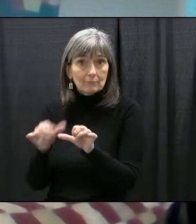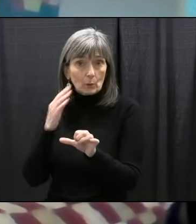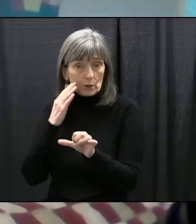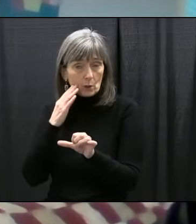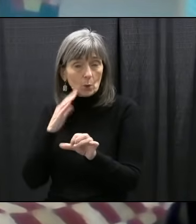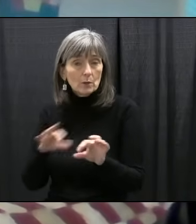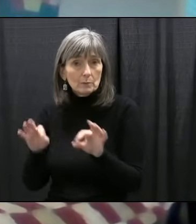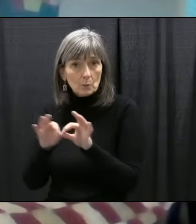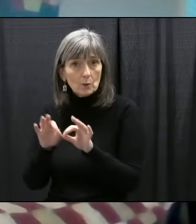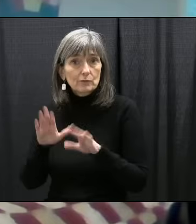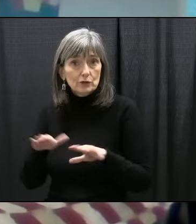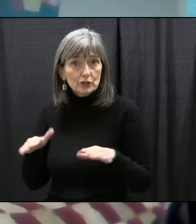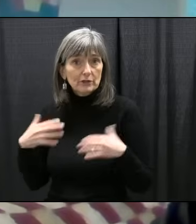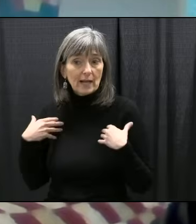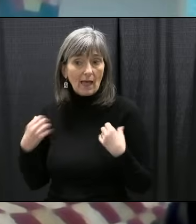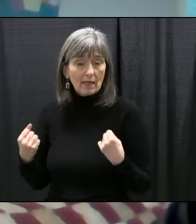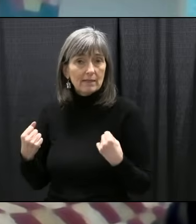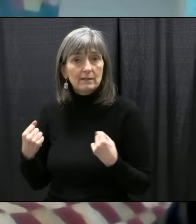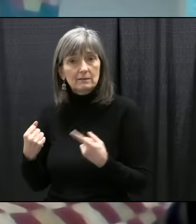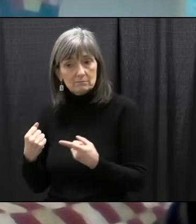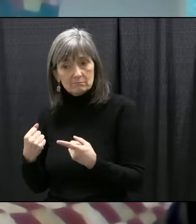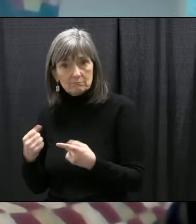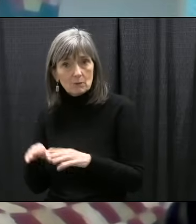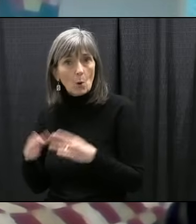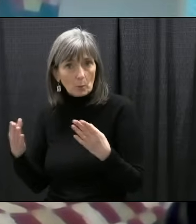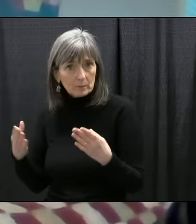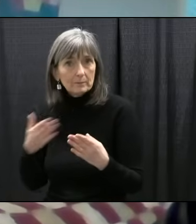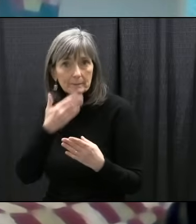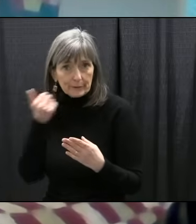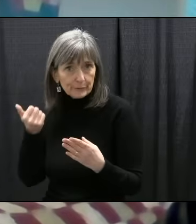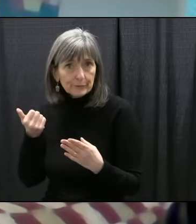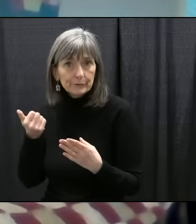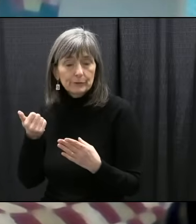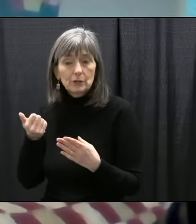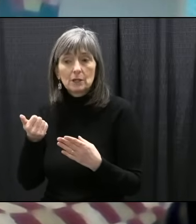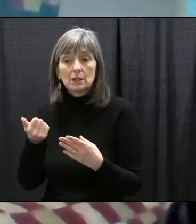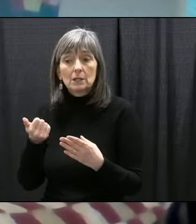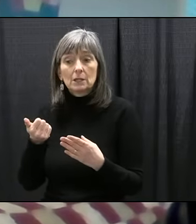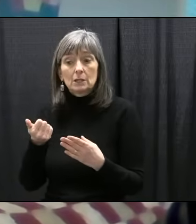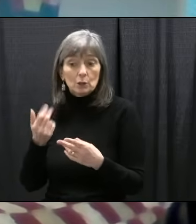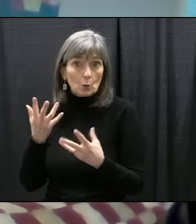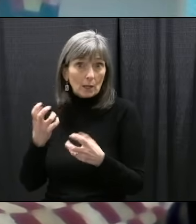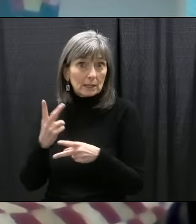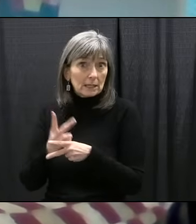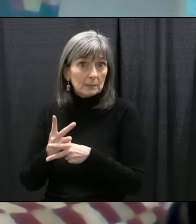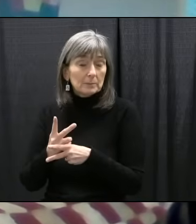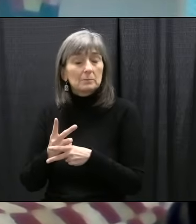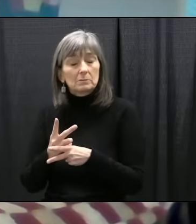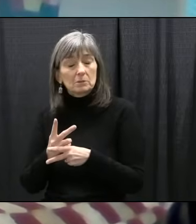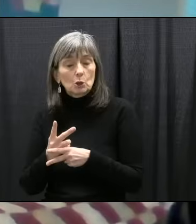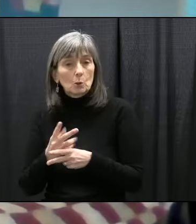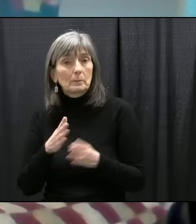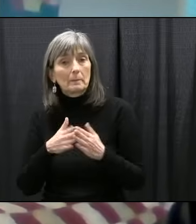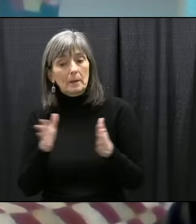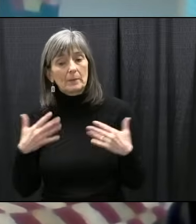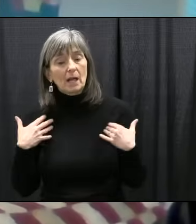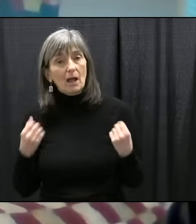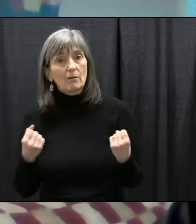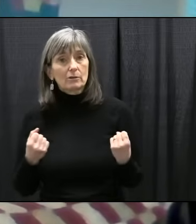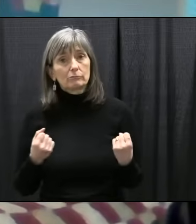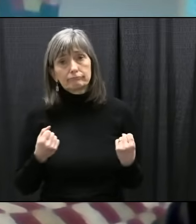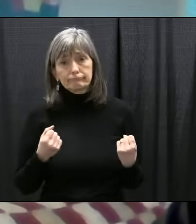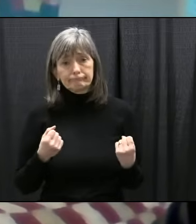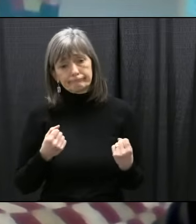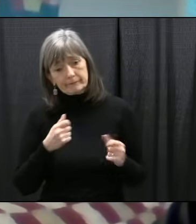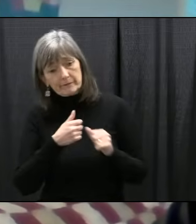overall well-being of children. So I think we can feel reassured about going back to